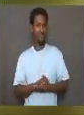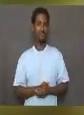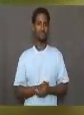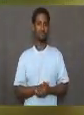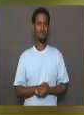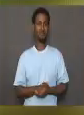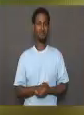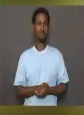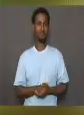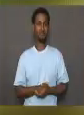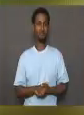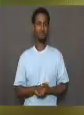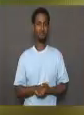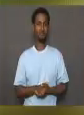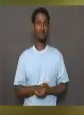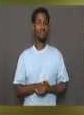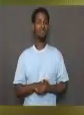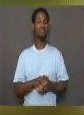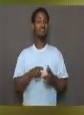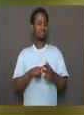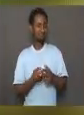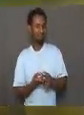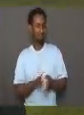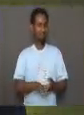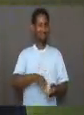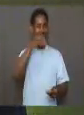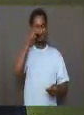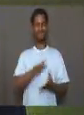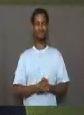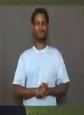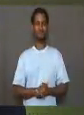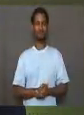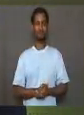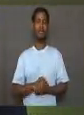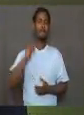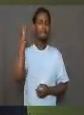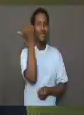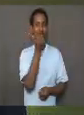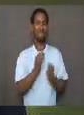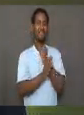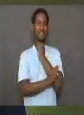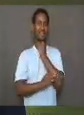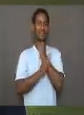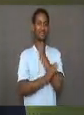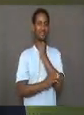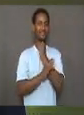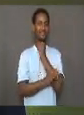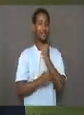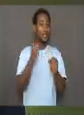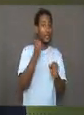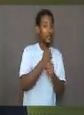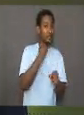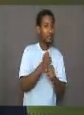are. Let us start the lesson. Every country employs